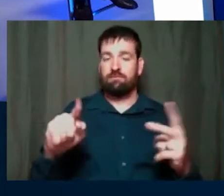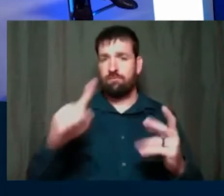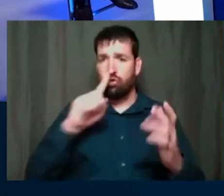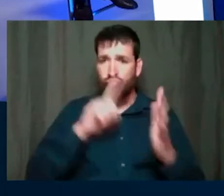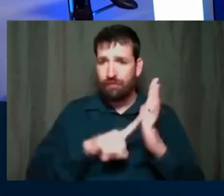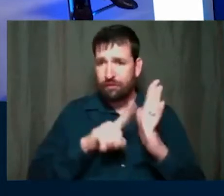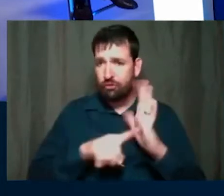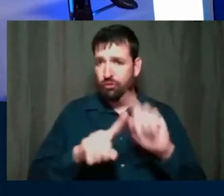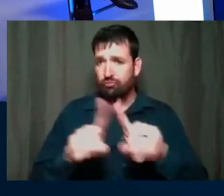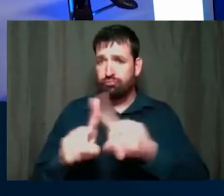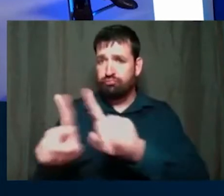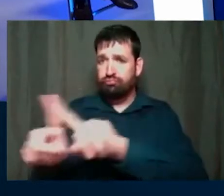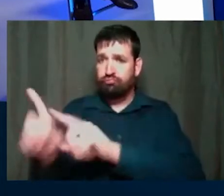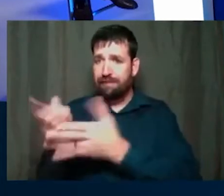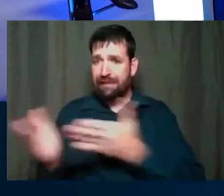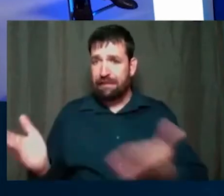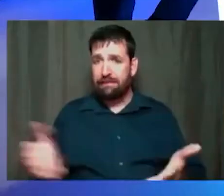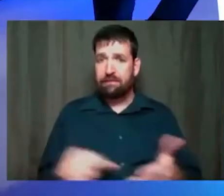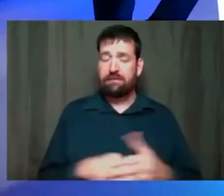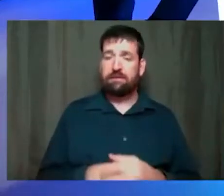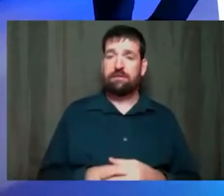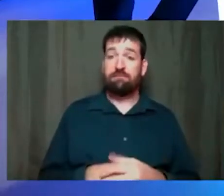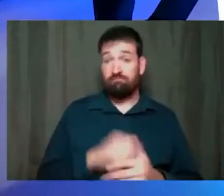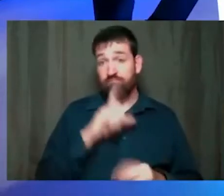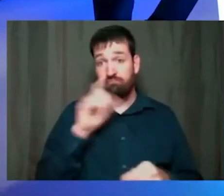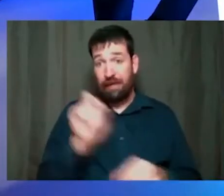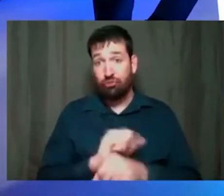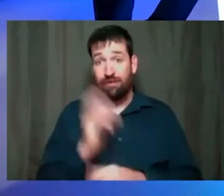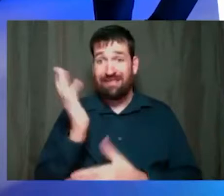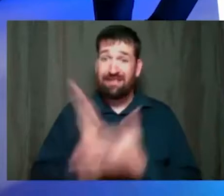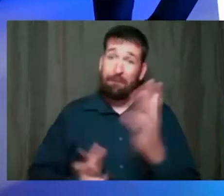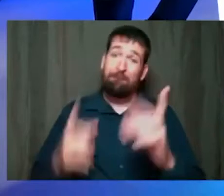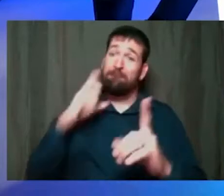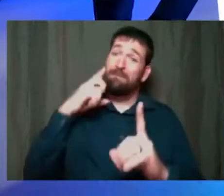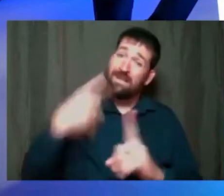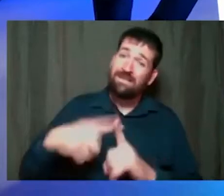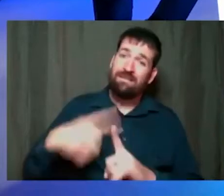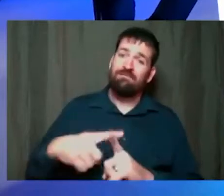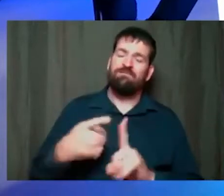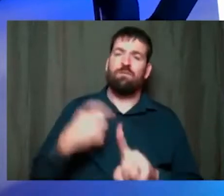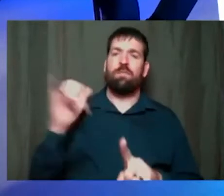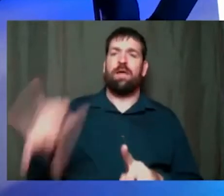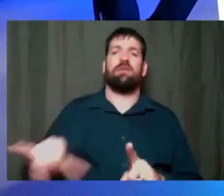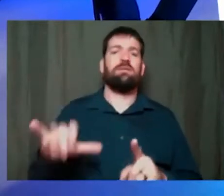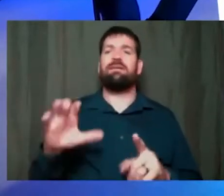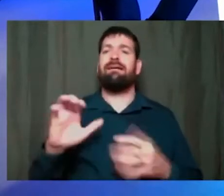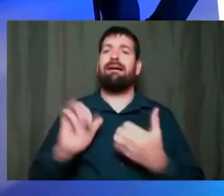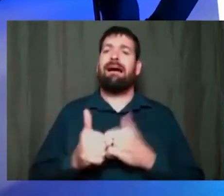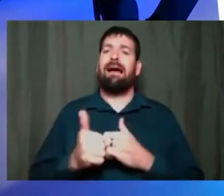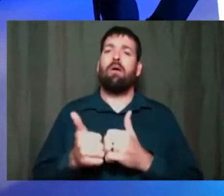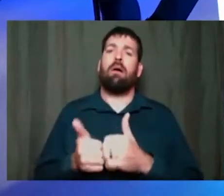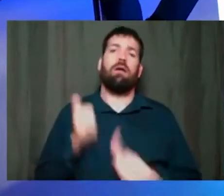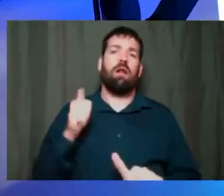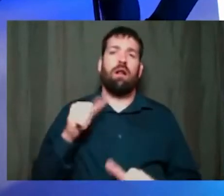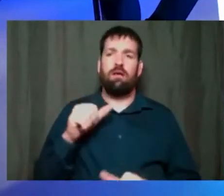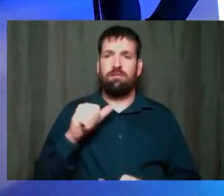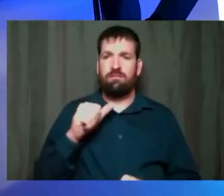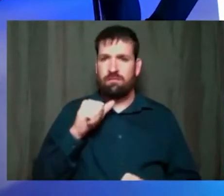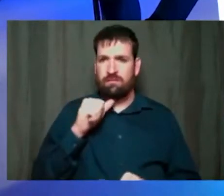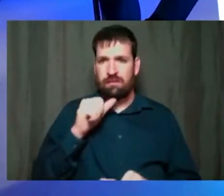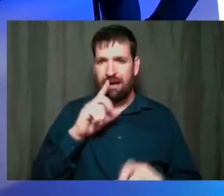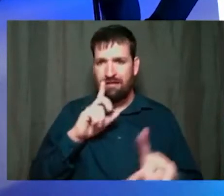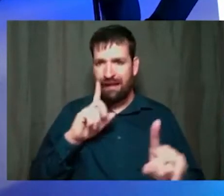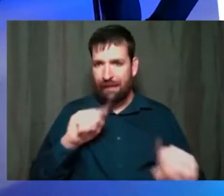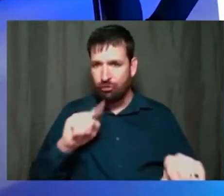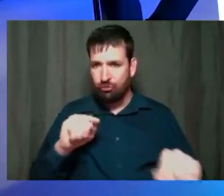and actually getting some good things and information from it. So how do you not answer those work emails and texts when you're just picking it up for maybe some good